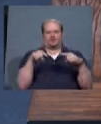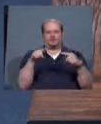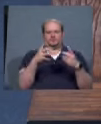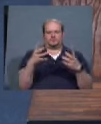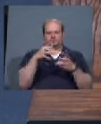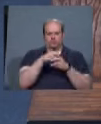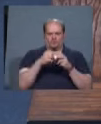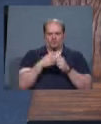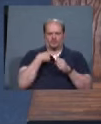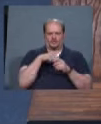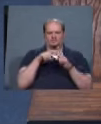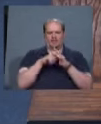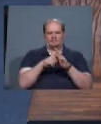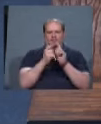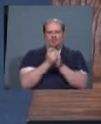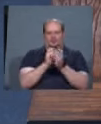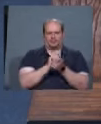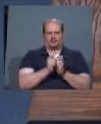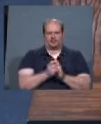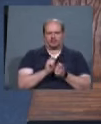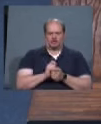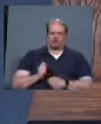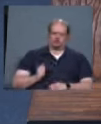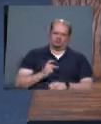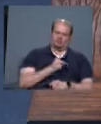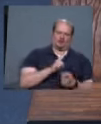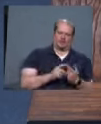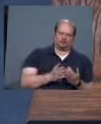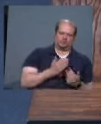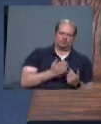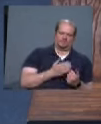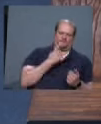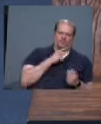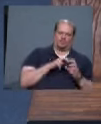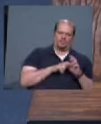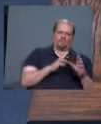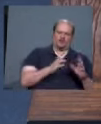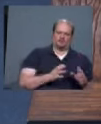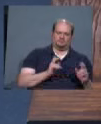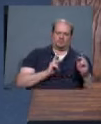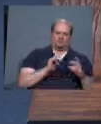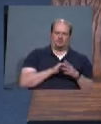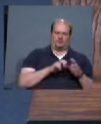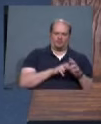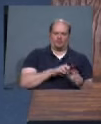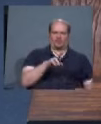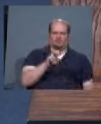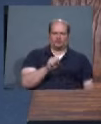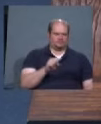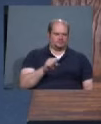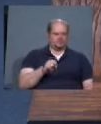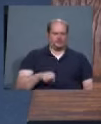on board and implement these changes back to convenience the passengers, those of us who ride the bus.